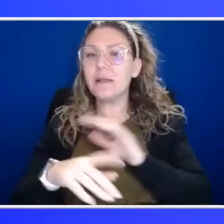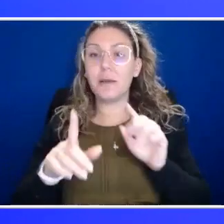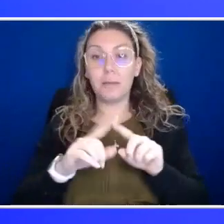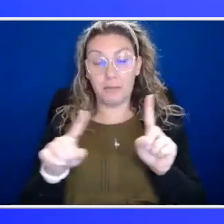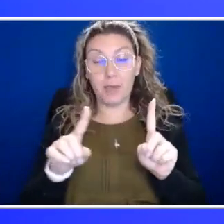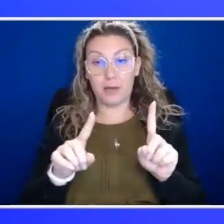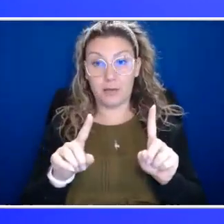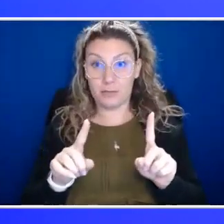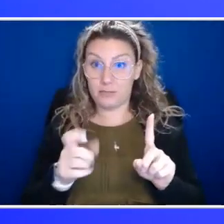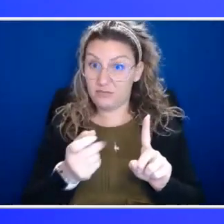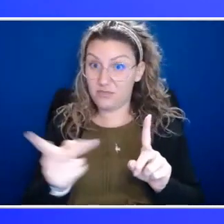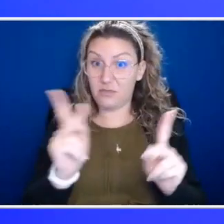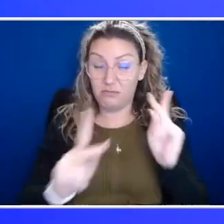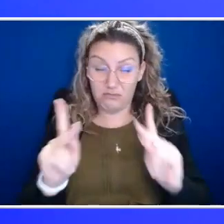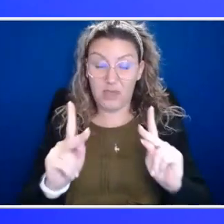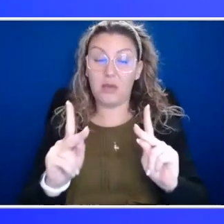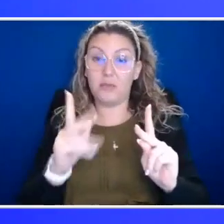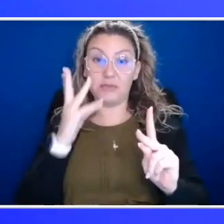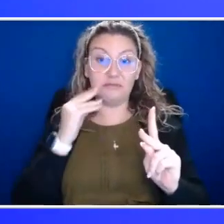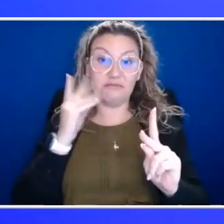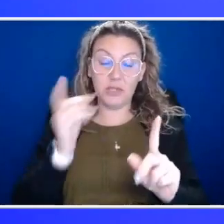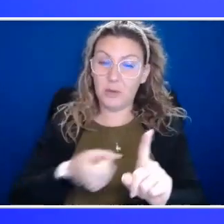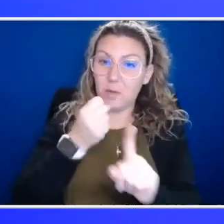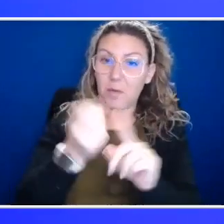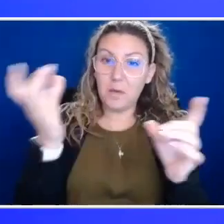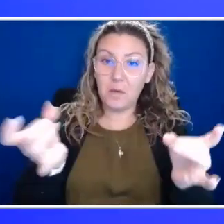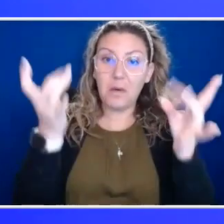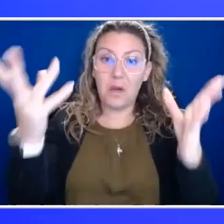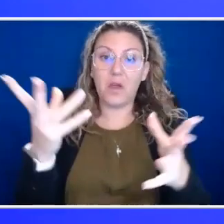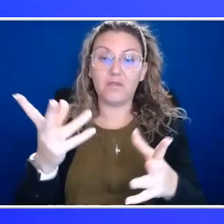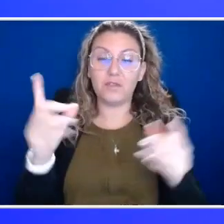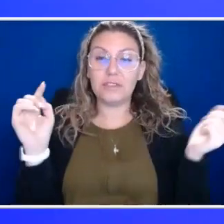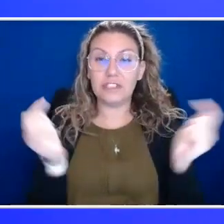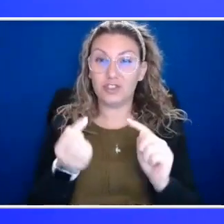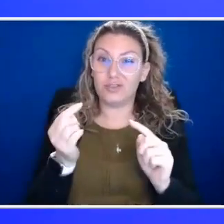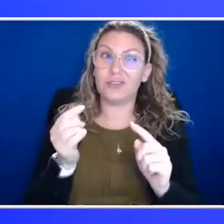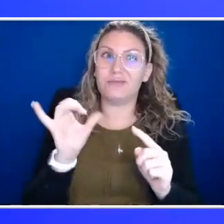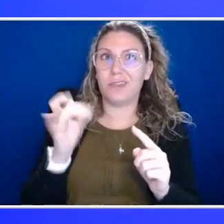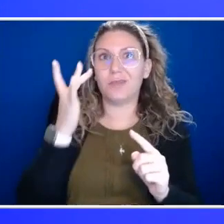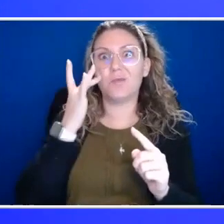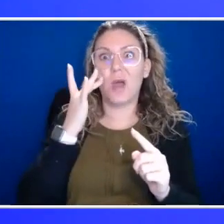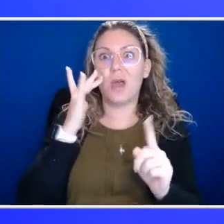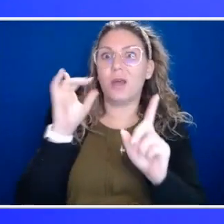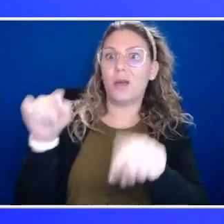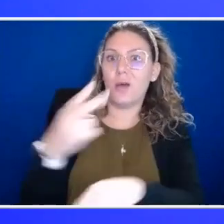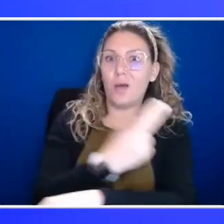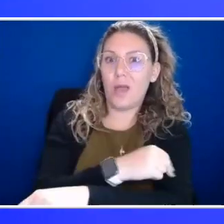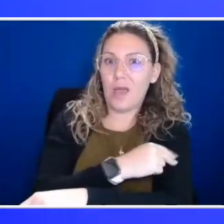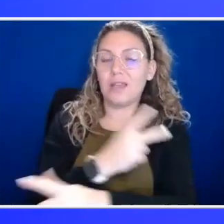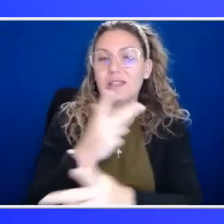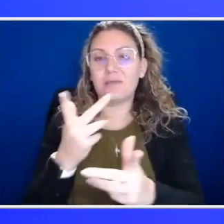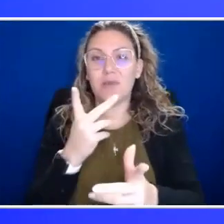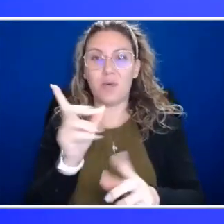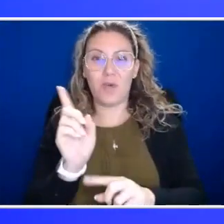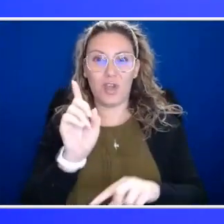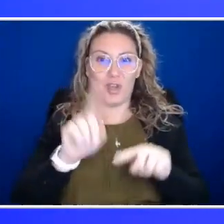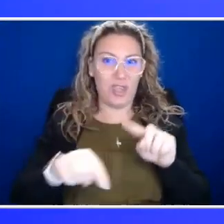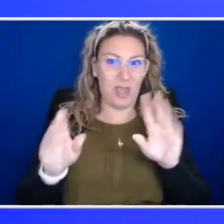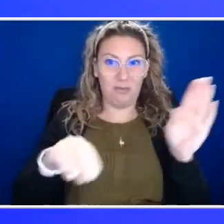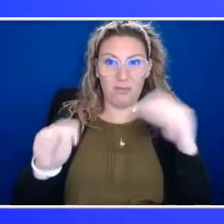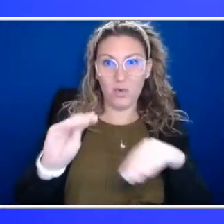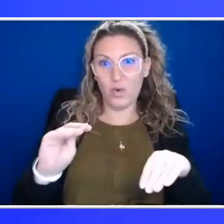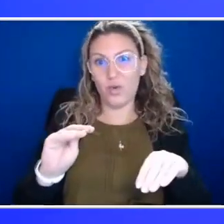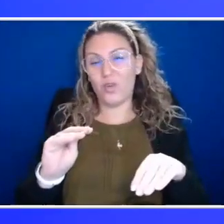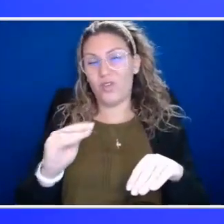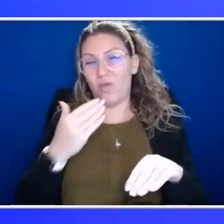injuries, and those real injuries are the things that A, land you in the hospital, B, land you in a place where you can't move as well, and then you start sort of